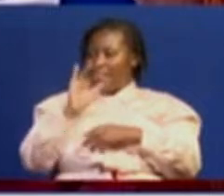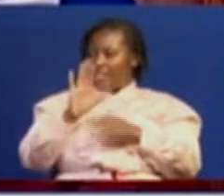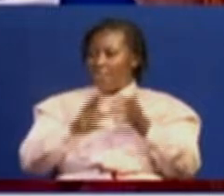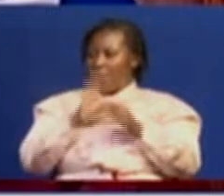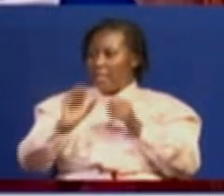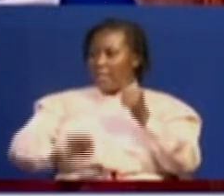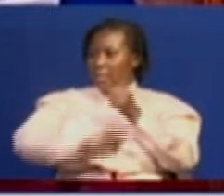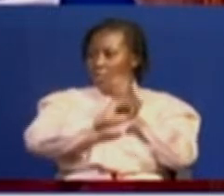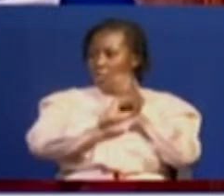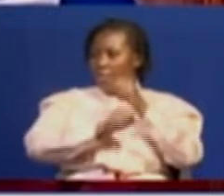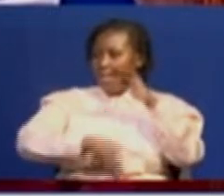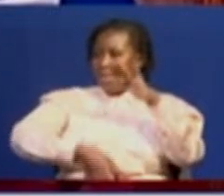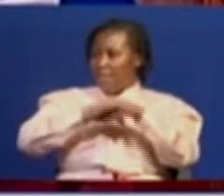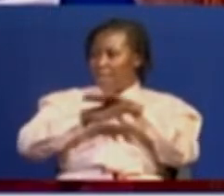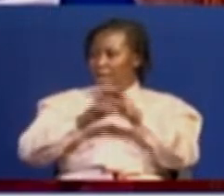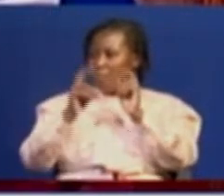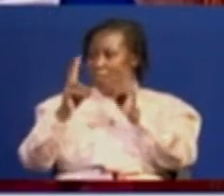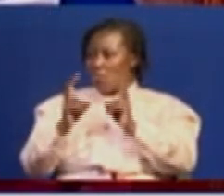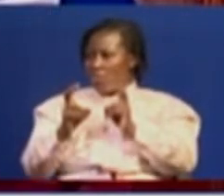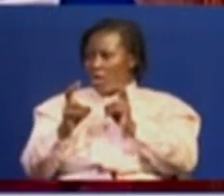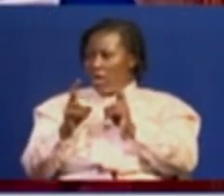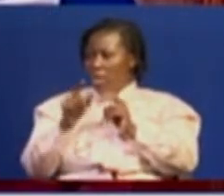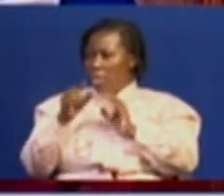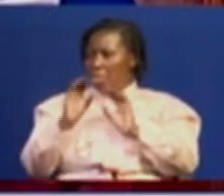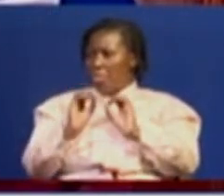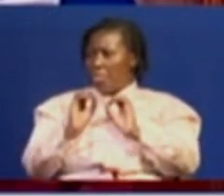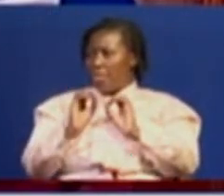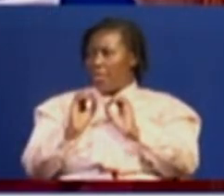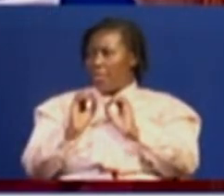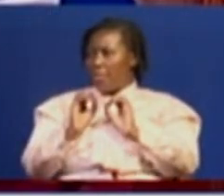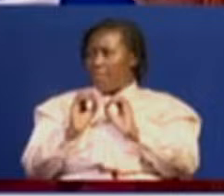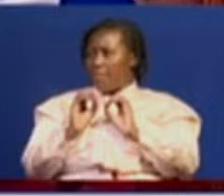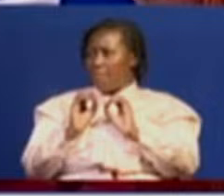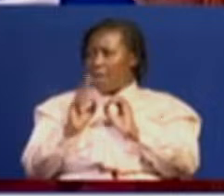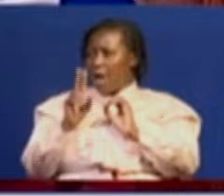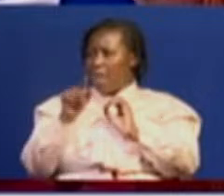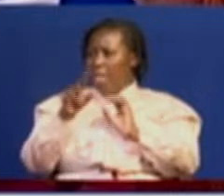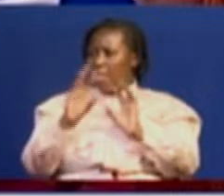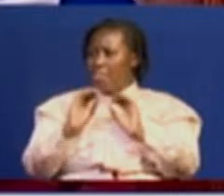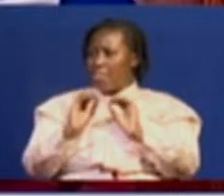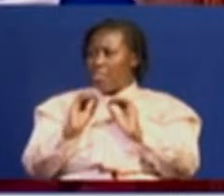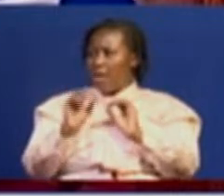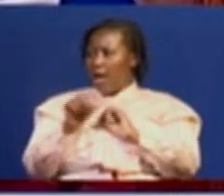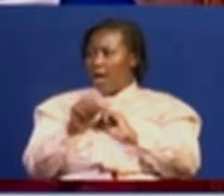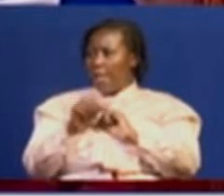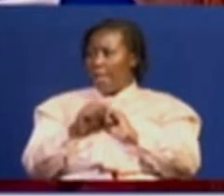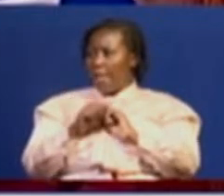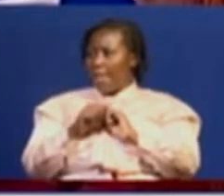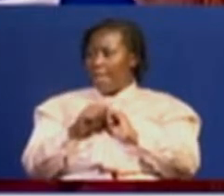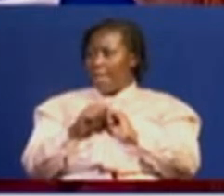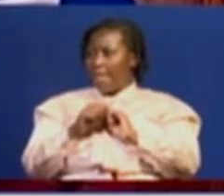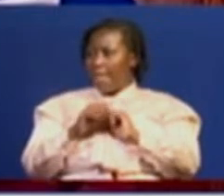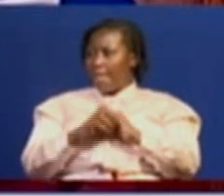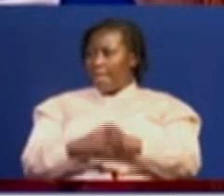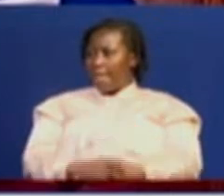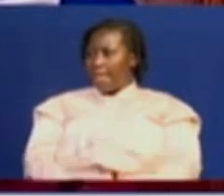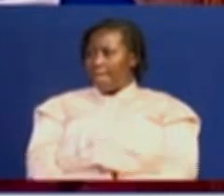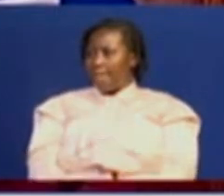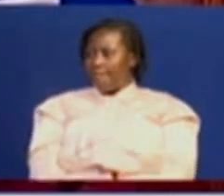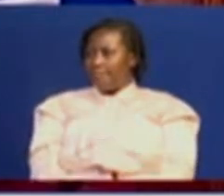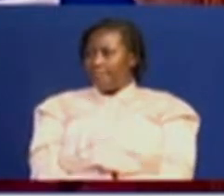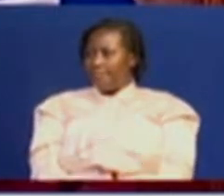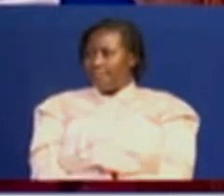That is the video in support of the impeachment motion. Not that one. Not that one.